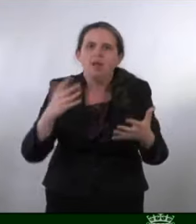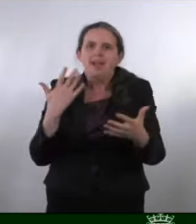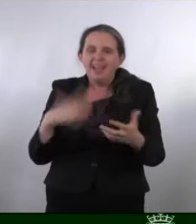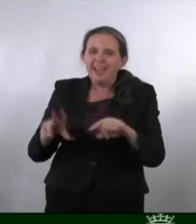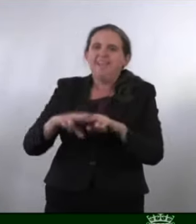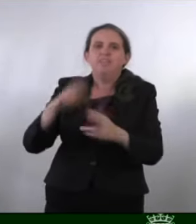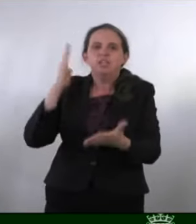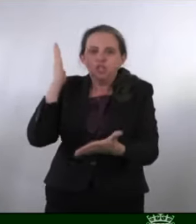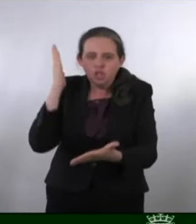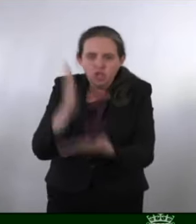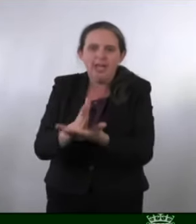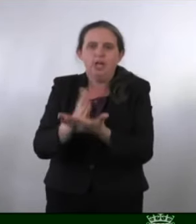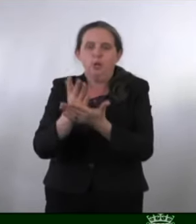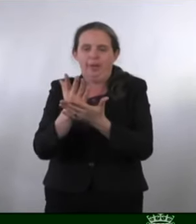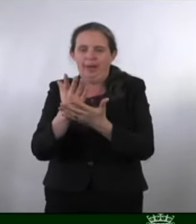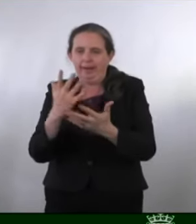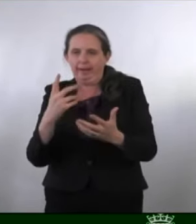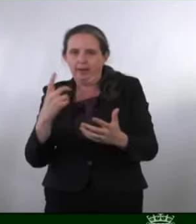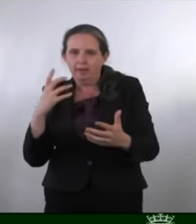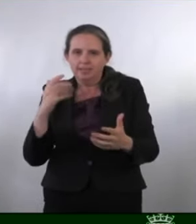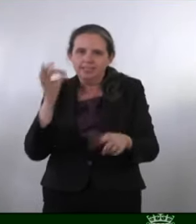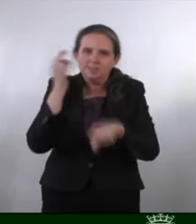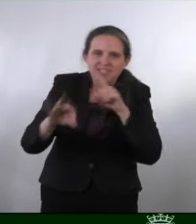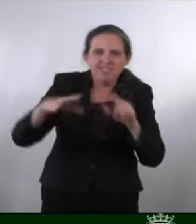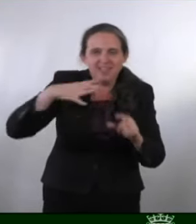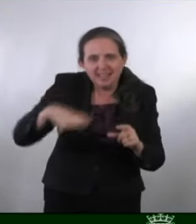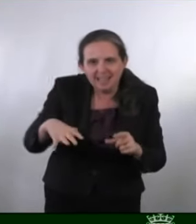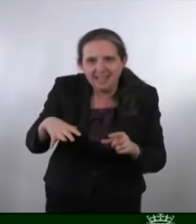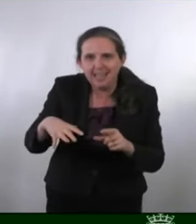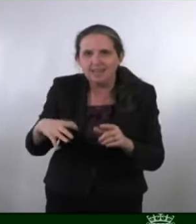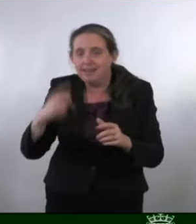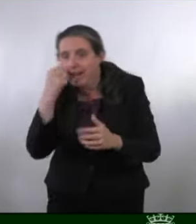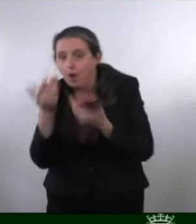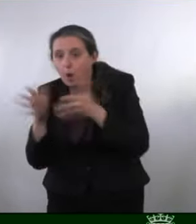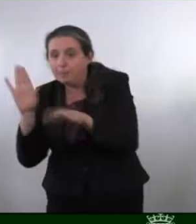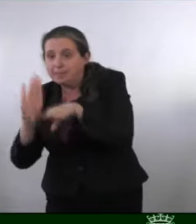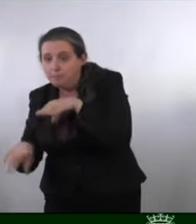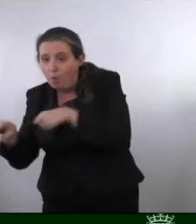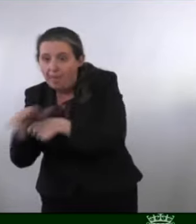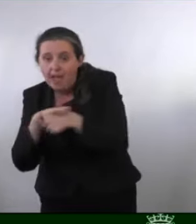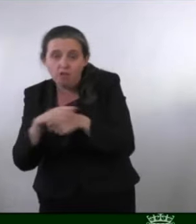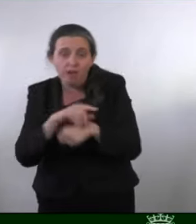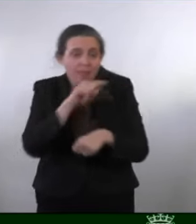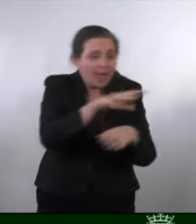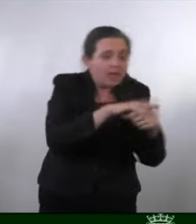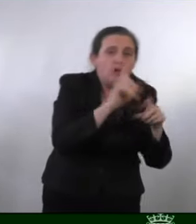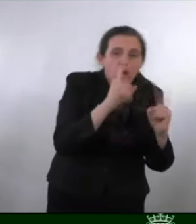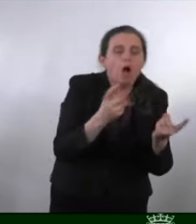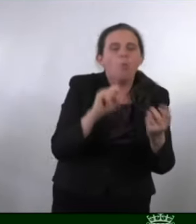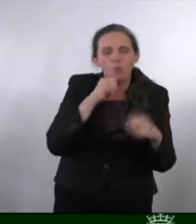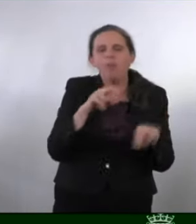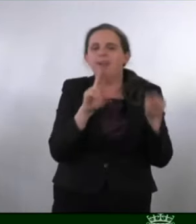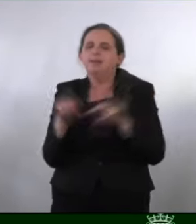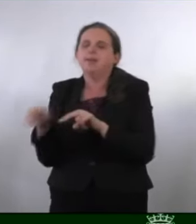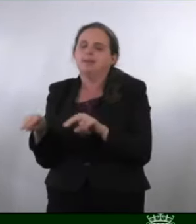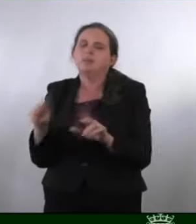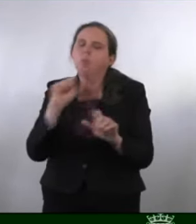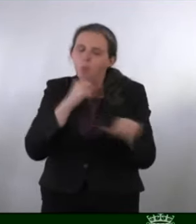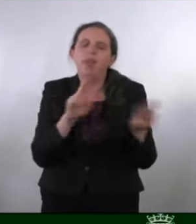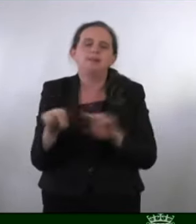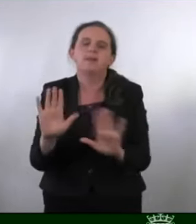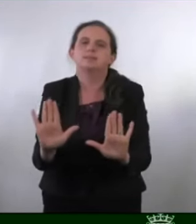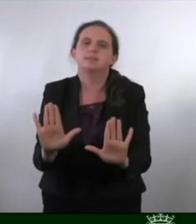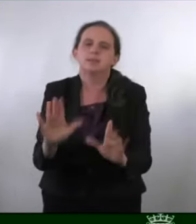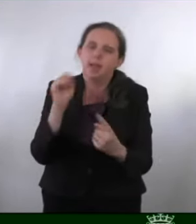by administrative boundaries, then we will look at that and make a decision on that basis. For instance, in the previous tiers,